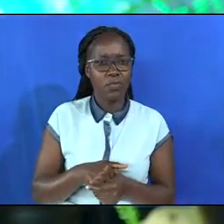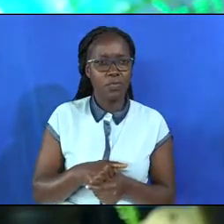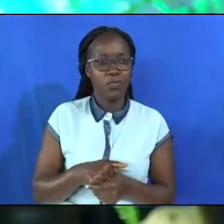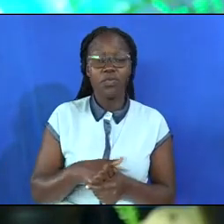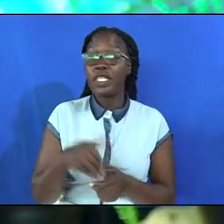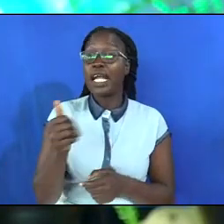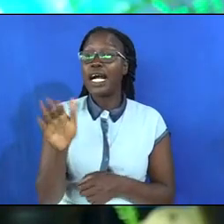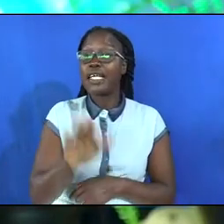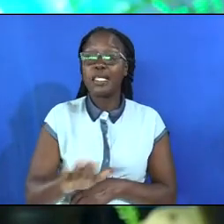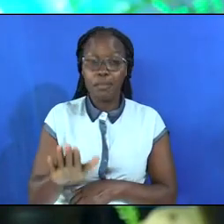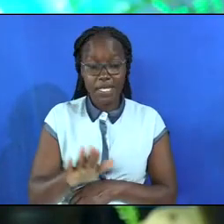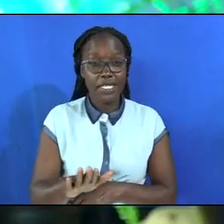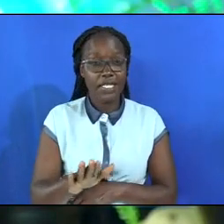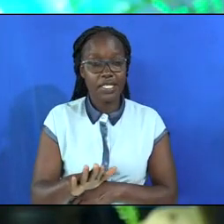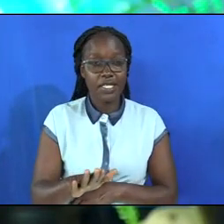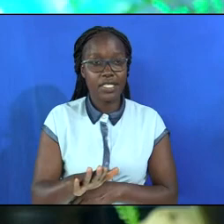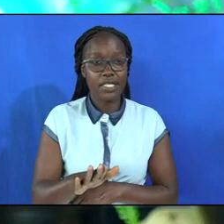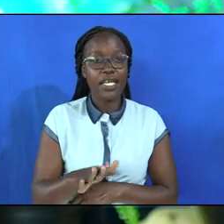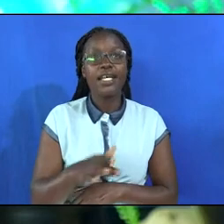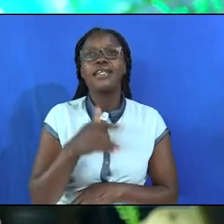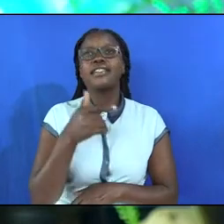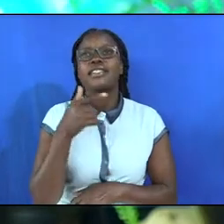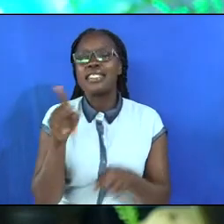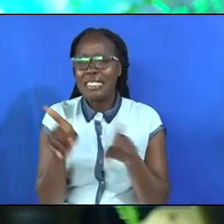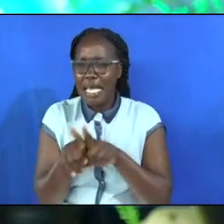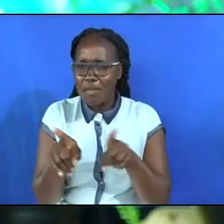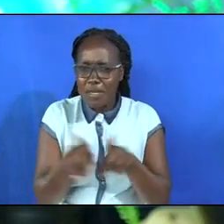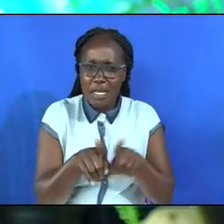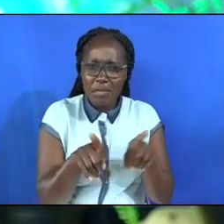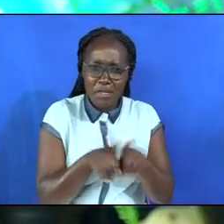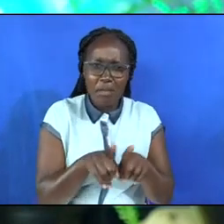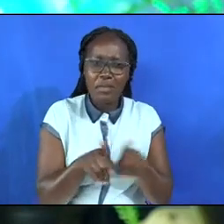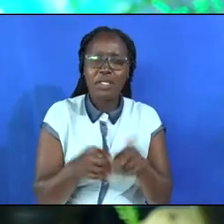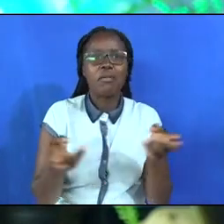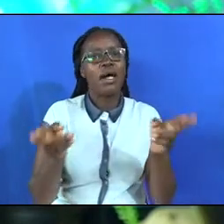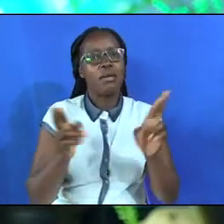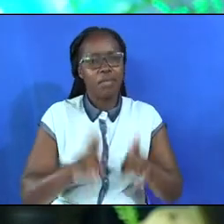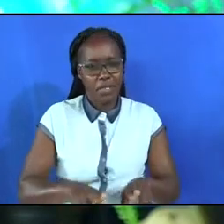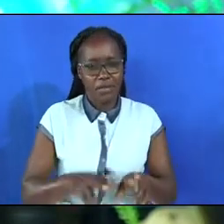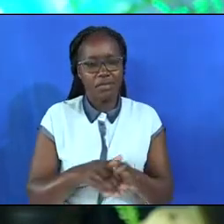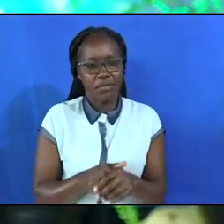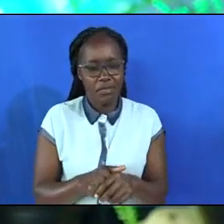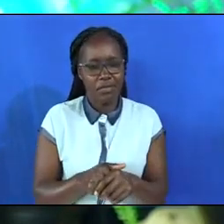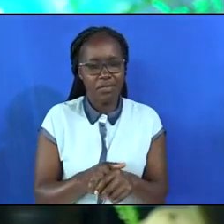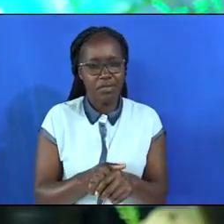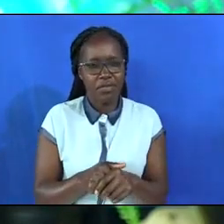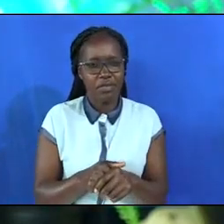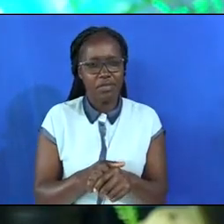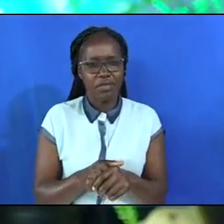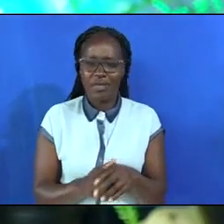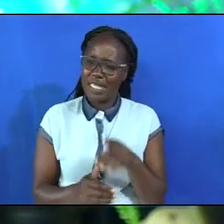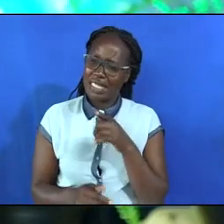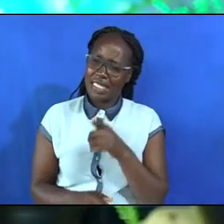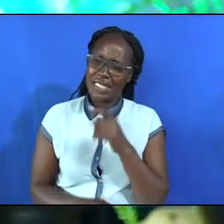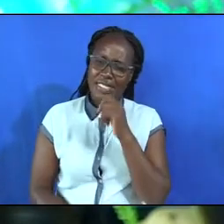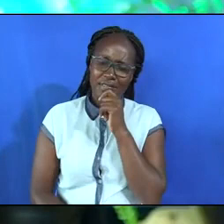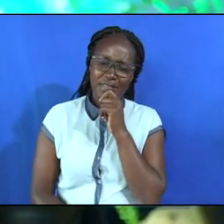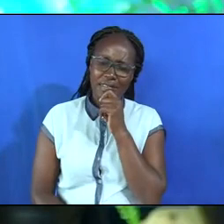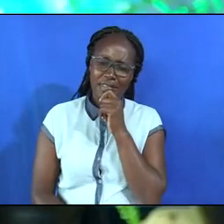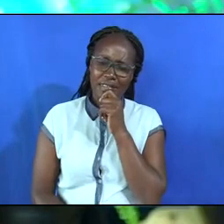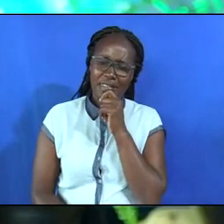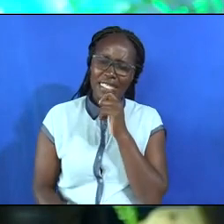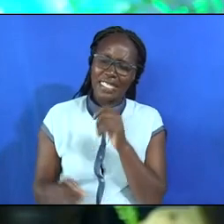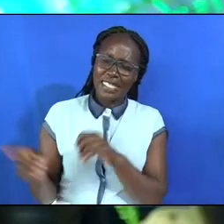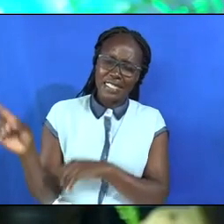In other places, the same thing happened. This kept on going